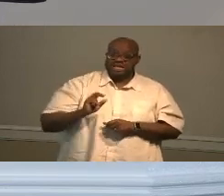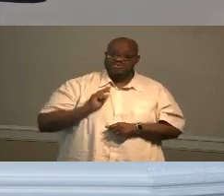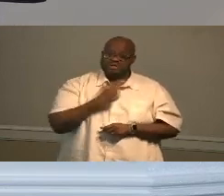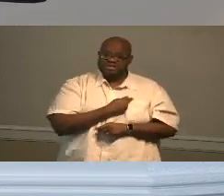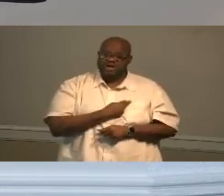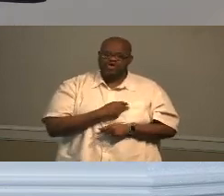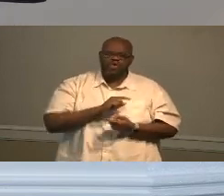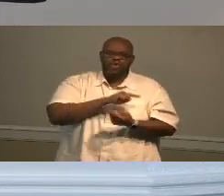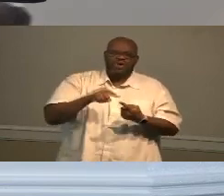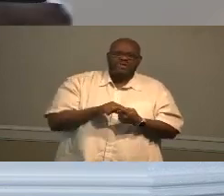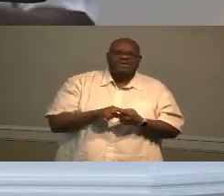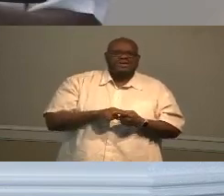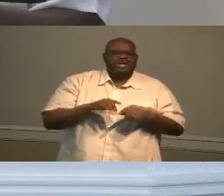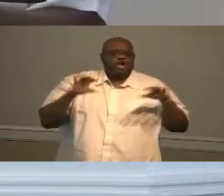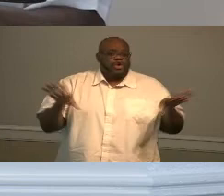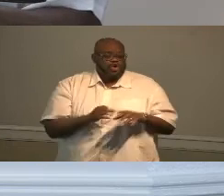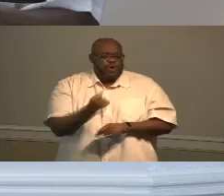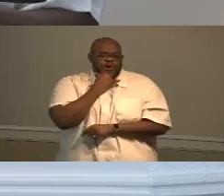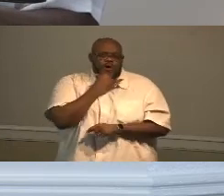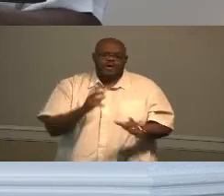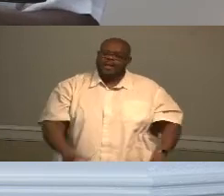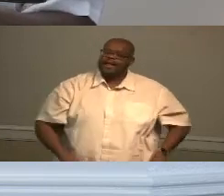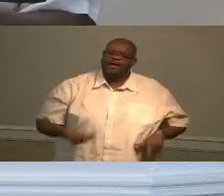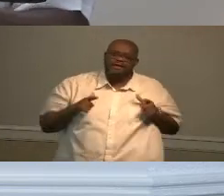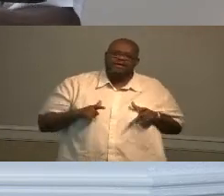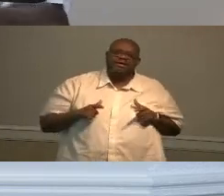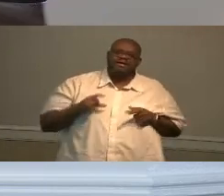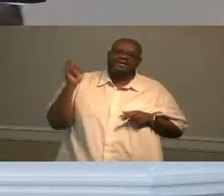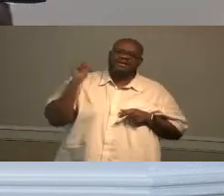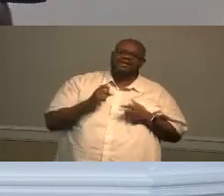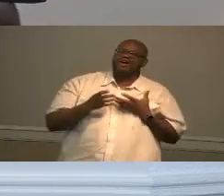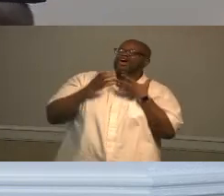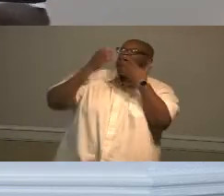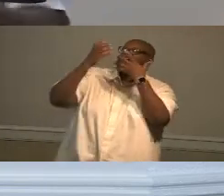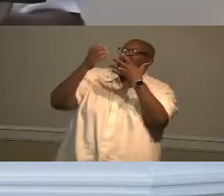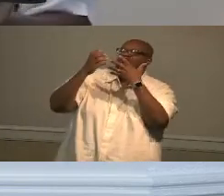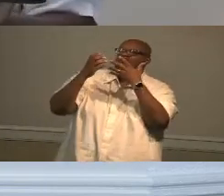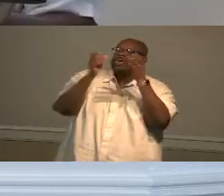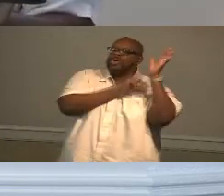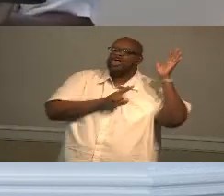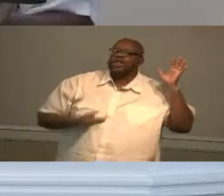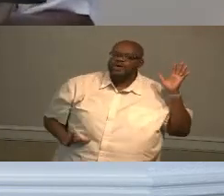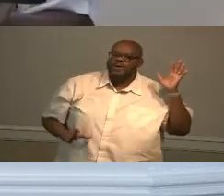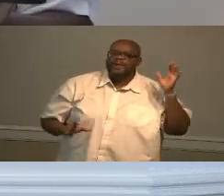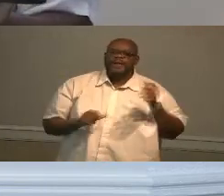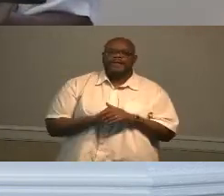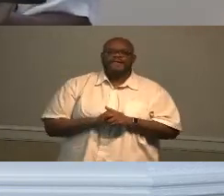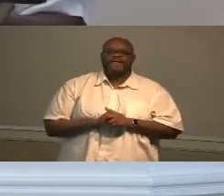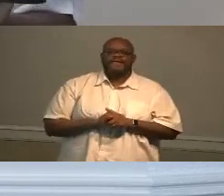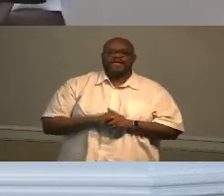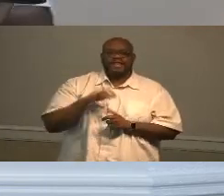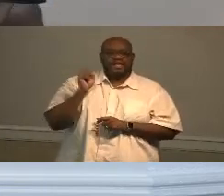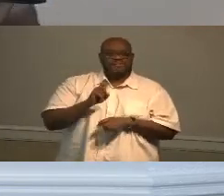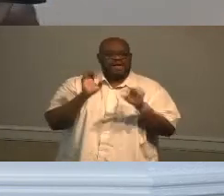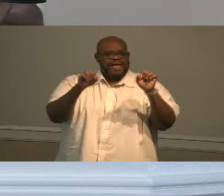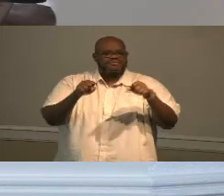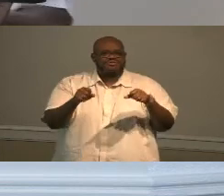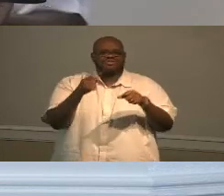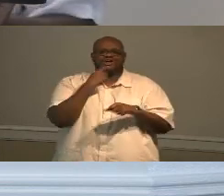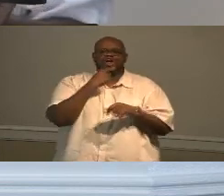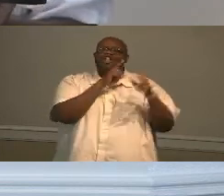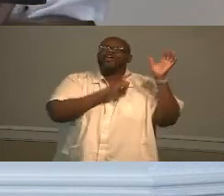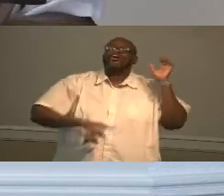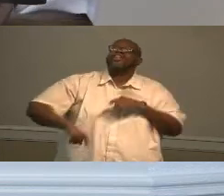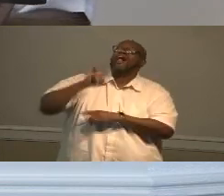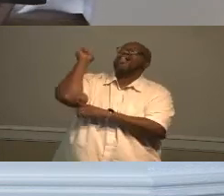miss some shots in life. We got to cry out. We got to call on him. We got to be able to say, Lord, I